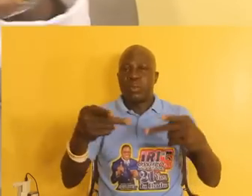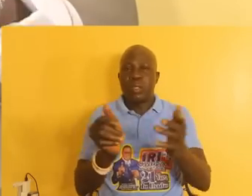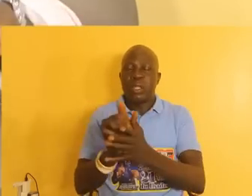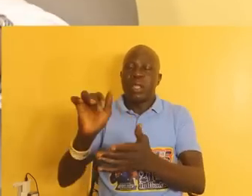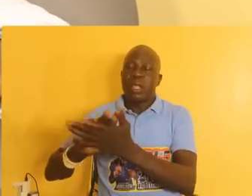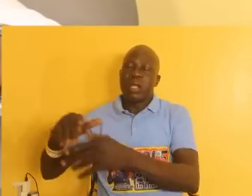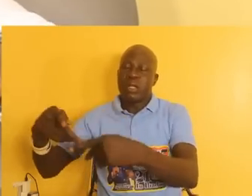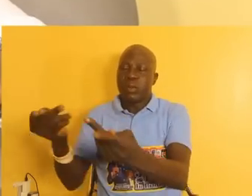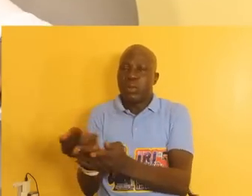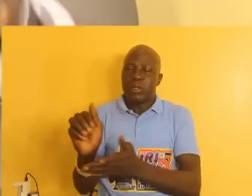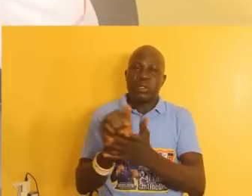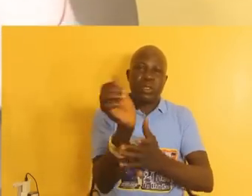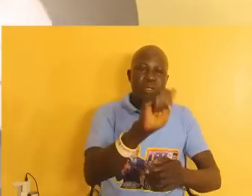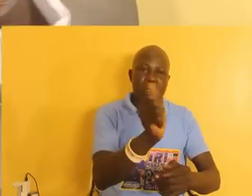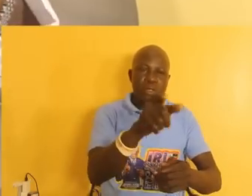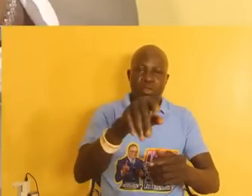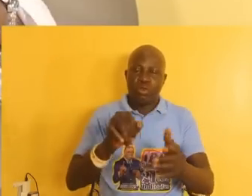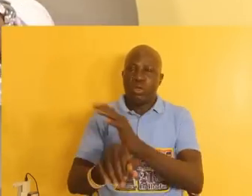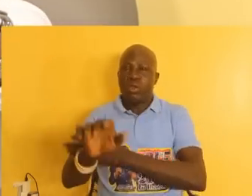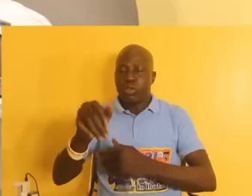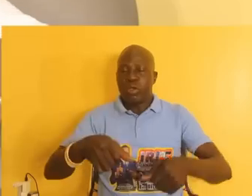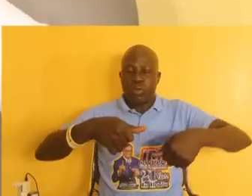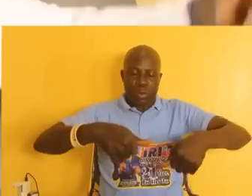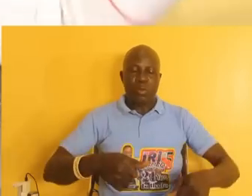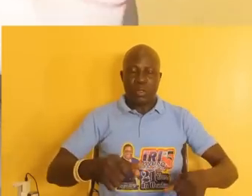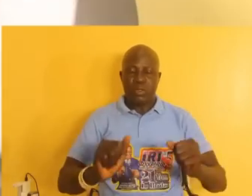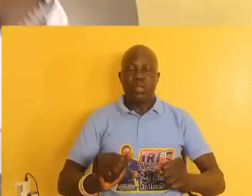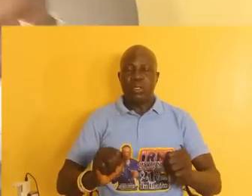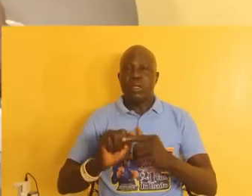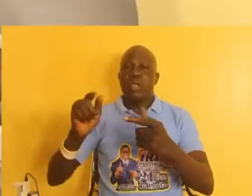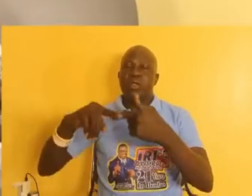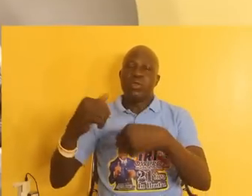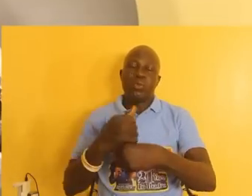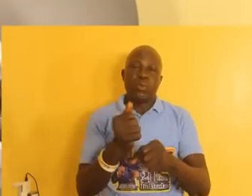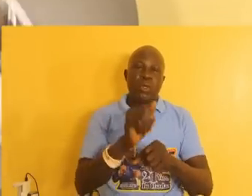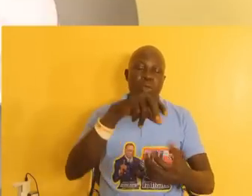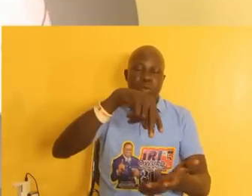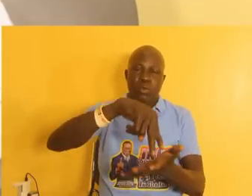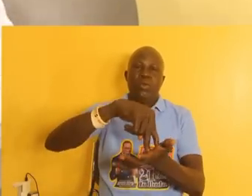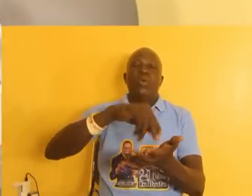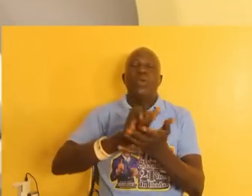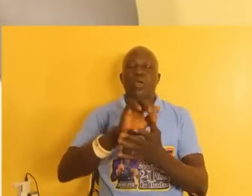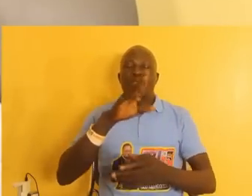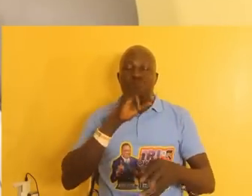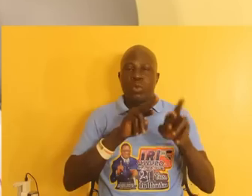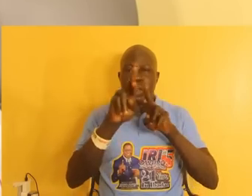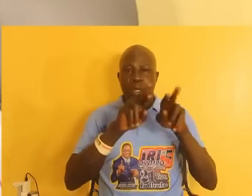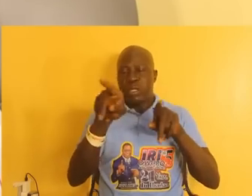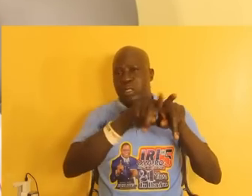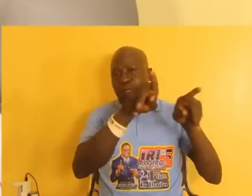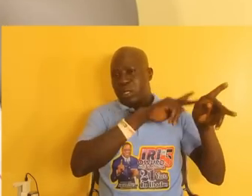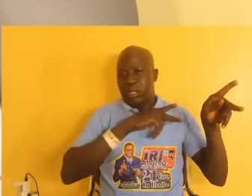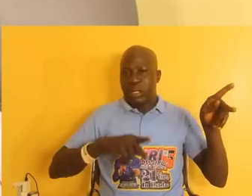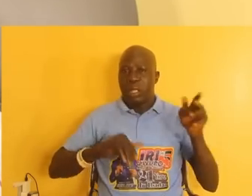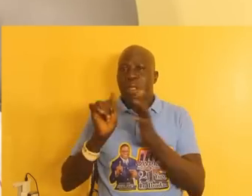it was in shake, where you've been shaking, Allah have for this stamina. God will give you stamina. You he will uphold you. And you reign